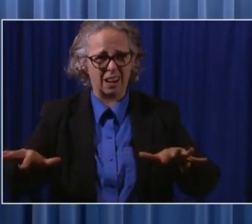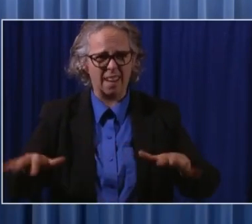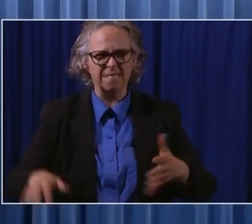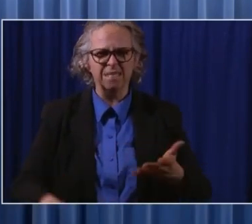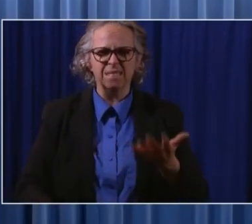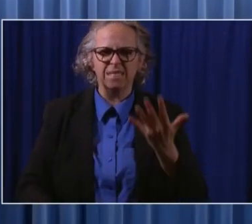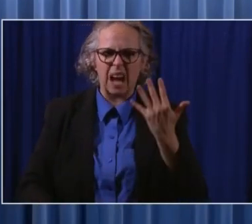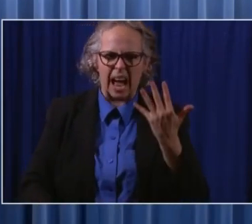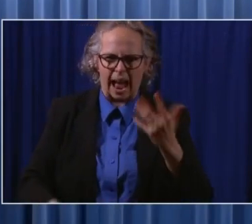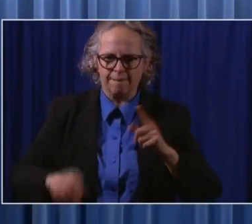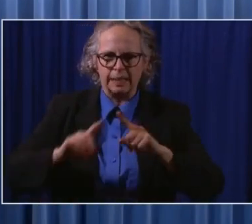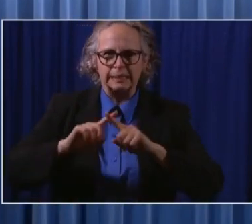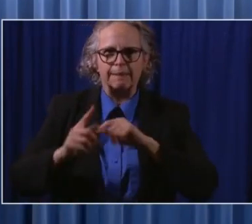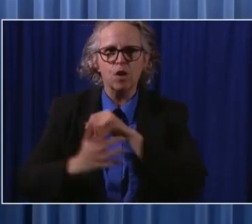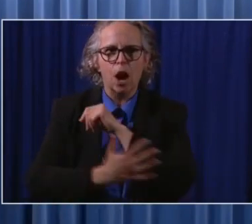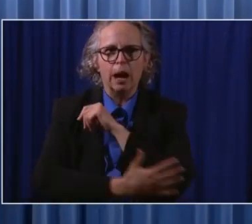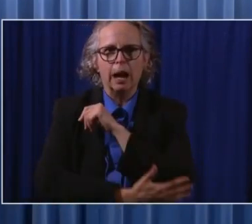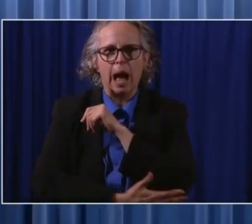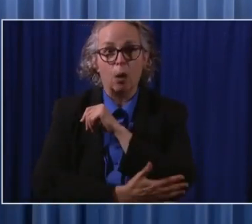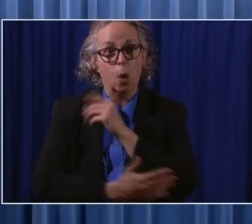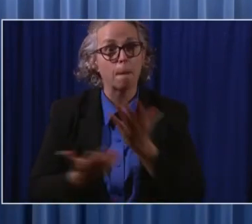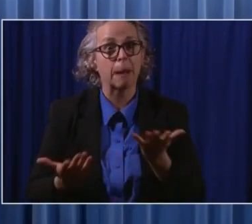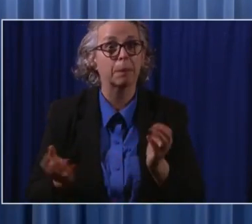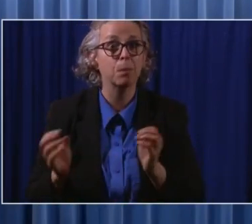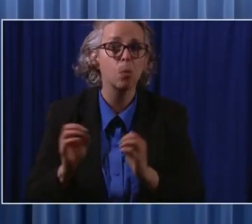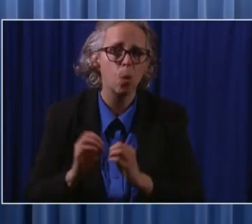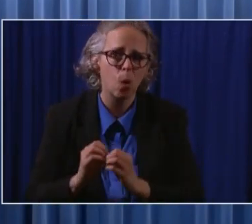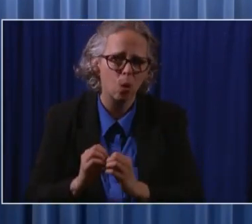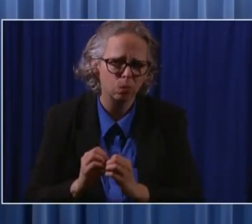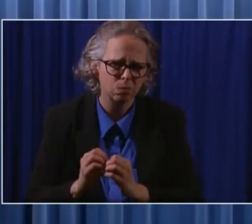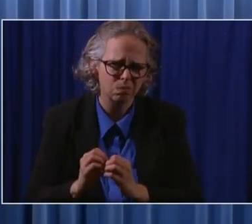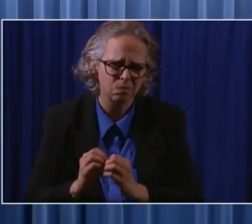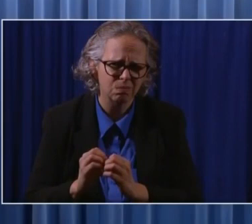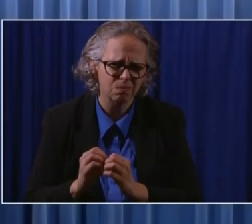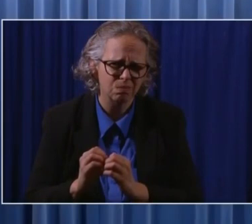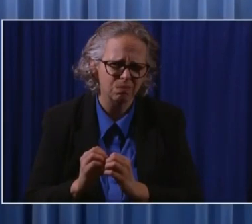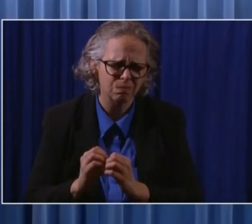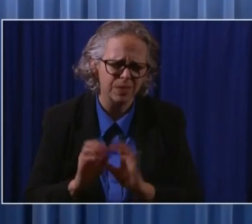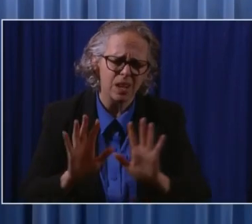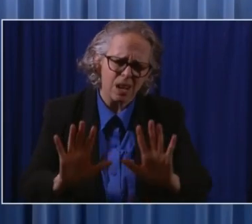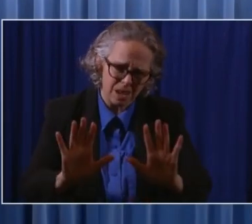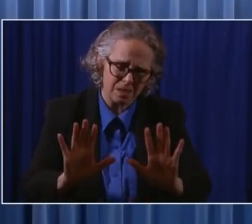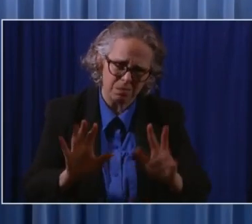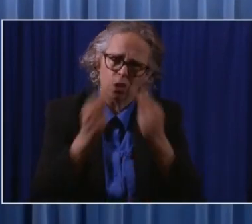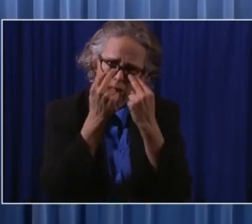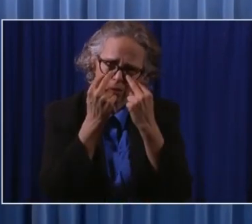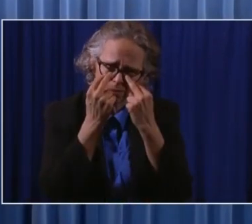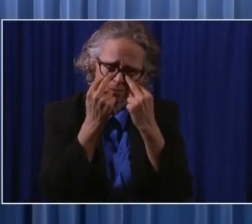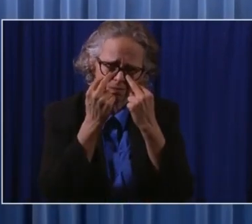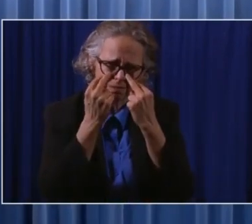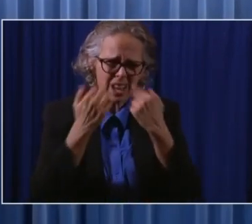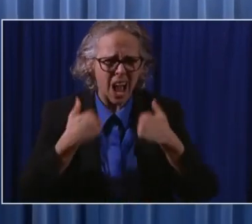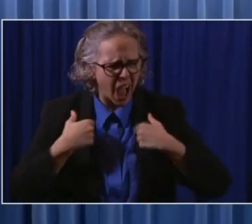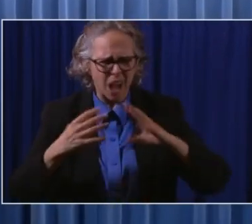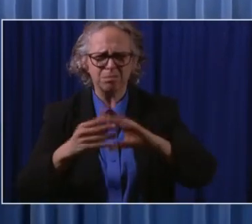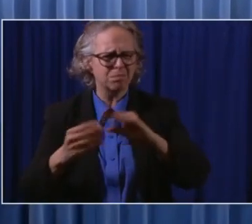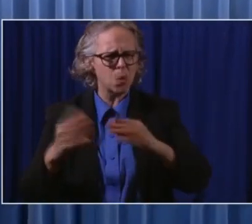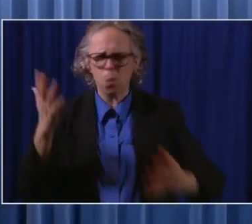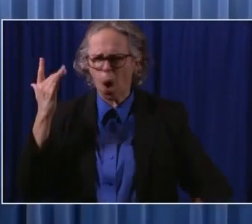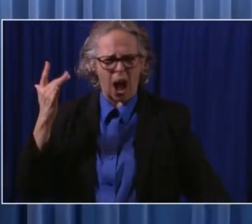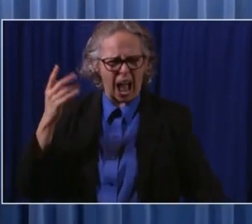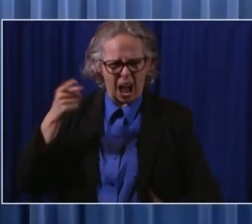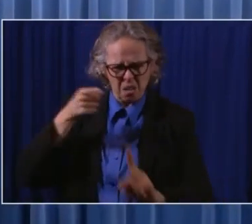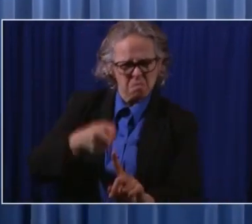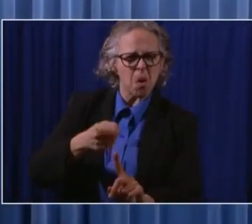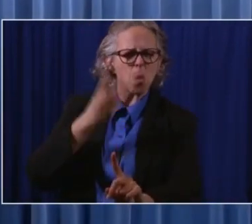more. Look, the purpose is not to pick on the folks at the winery or to say